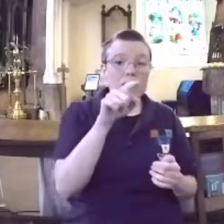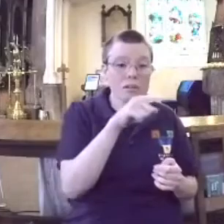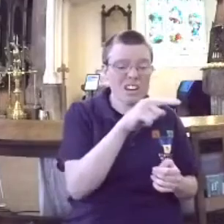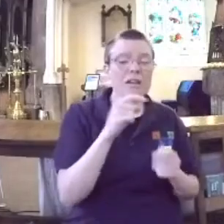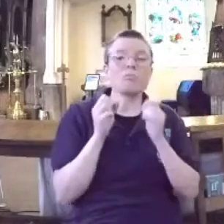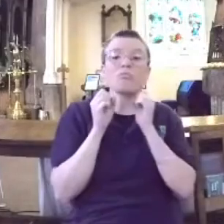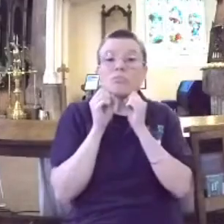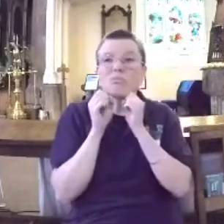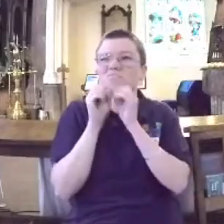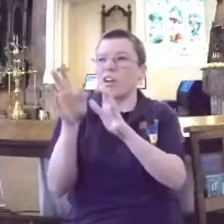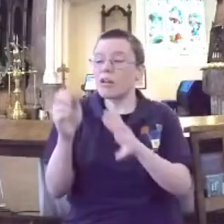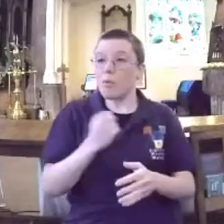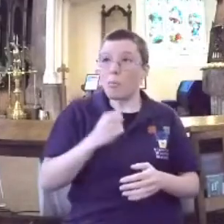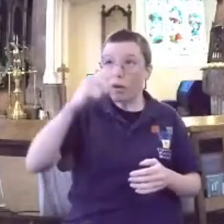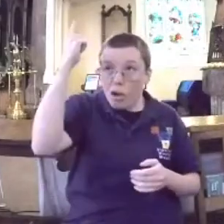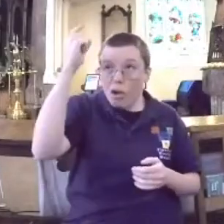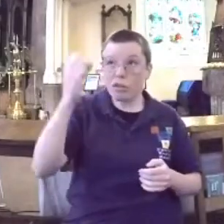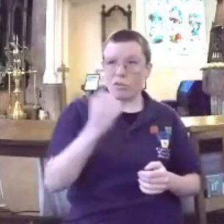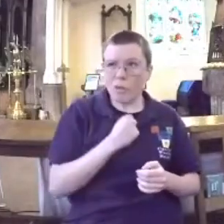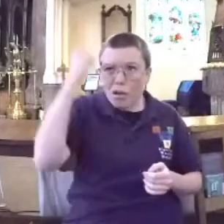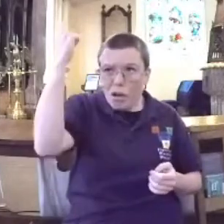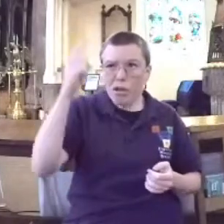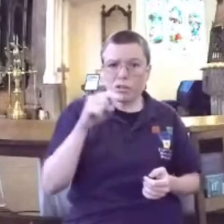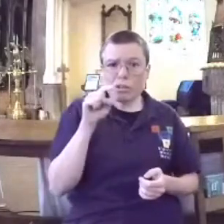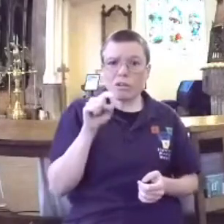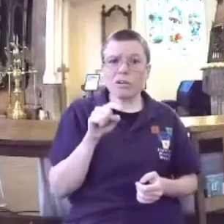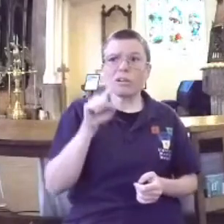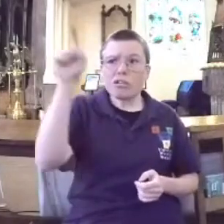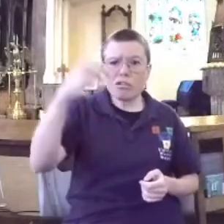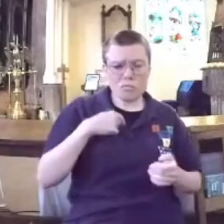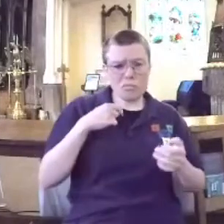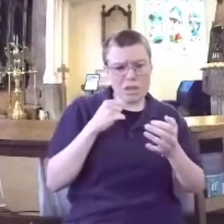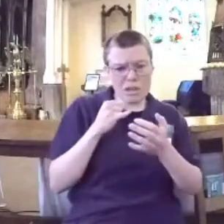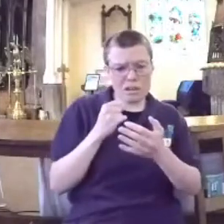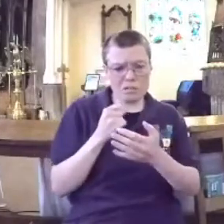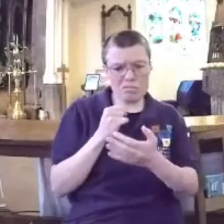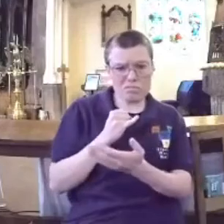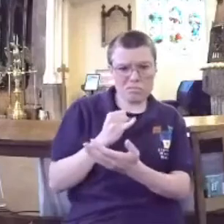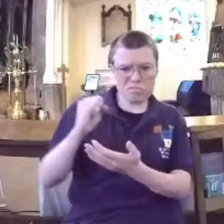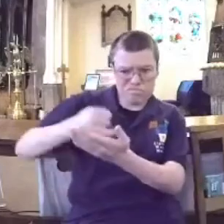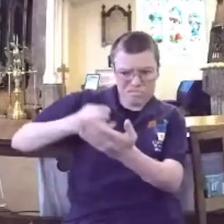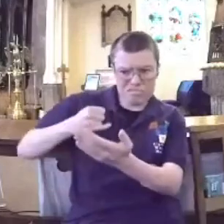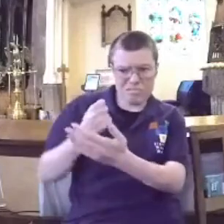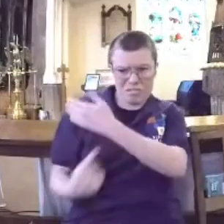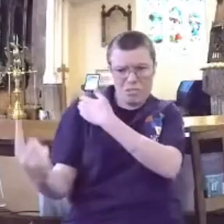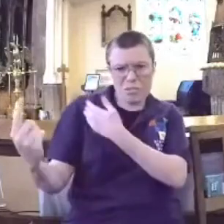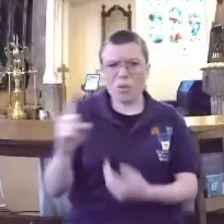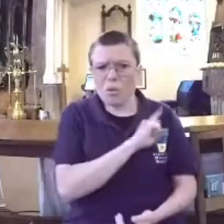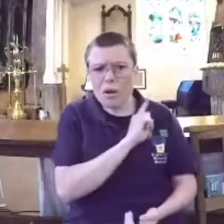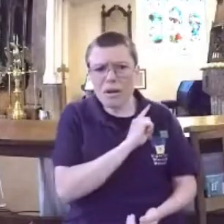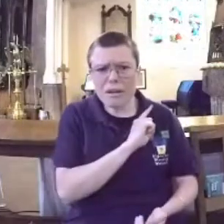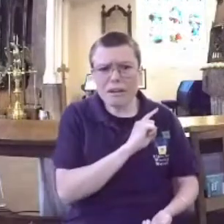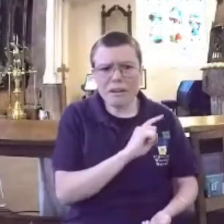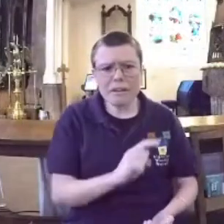why have you forsaken me?" Jesus' words appear to echo David in the opening verse of Psalm